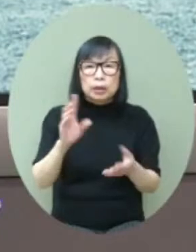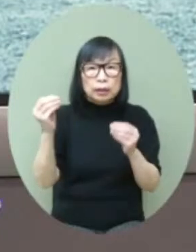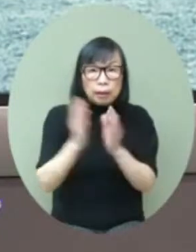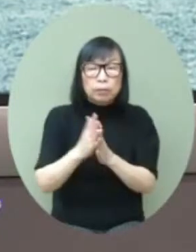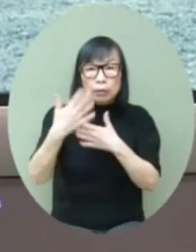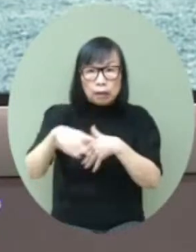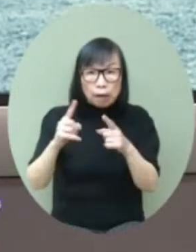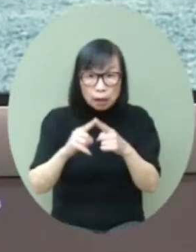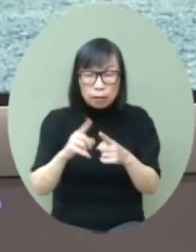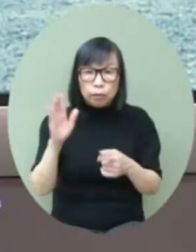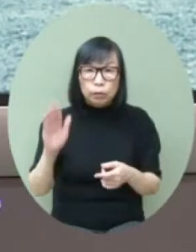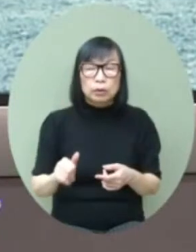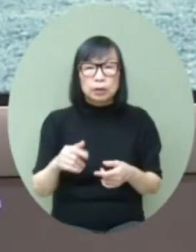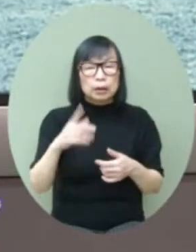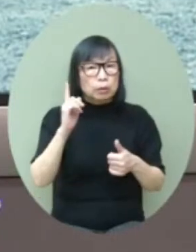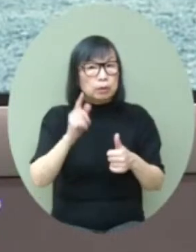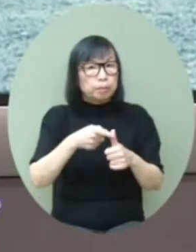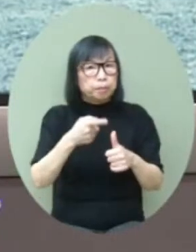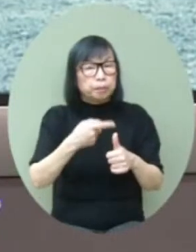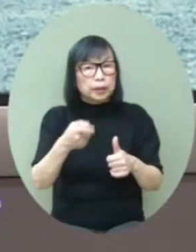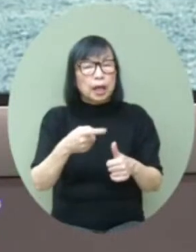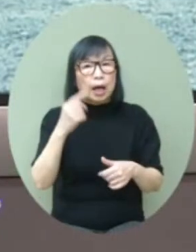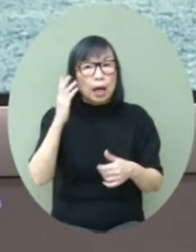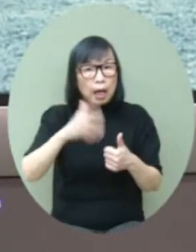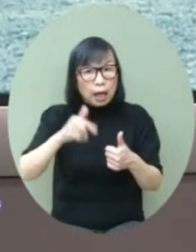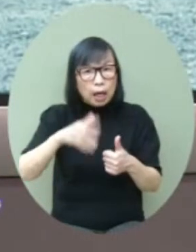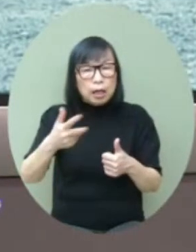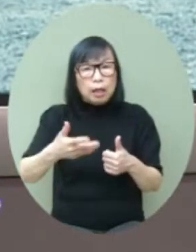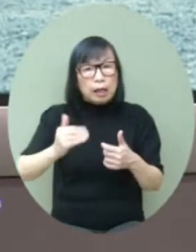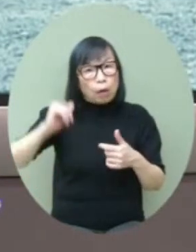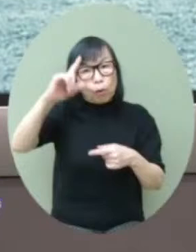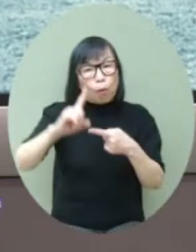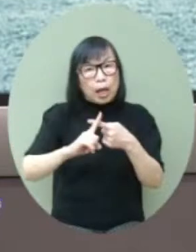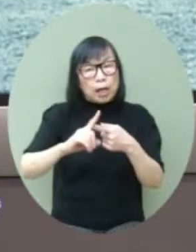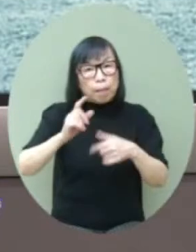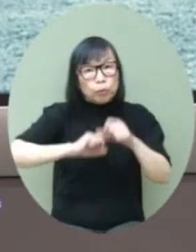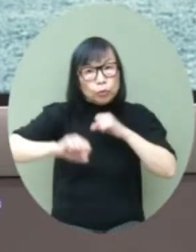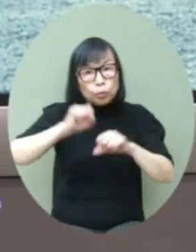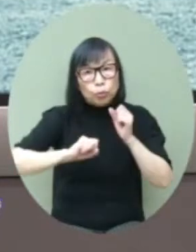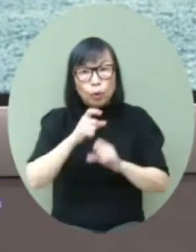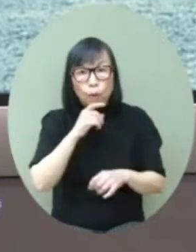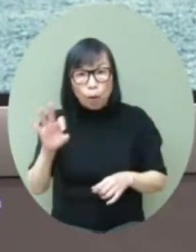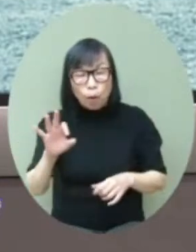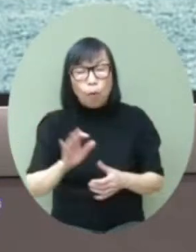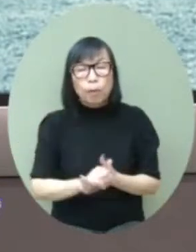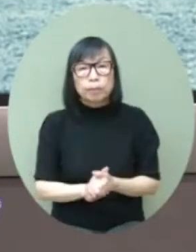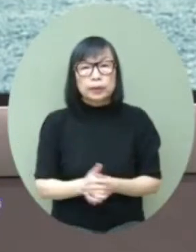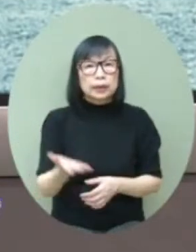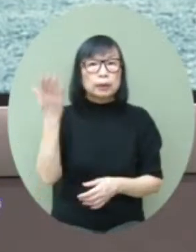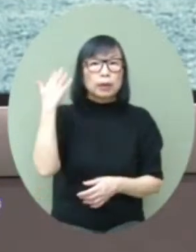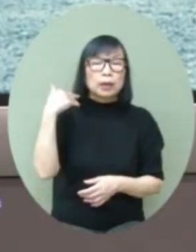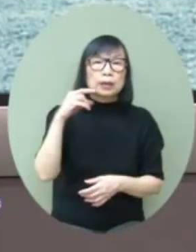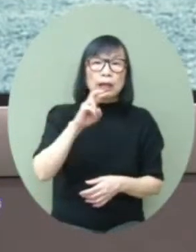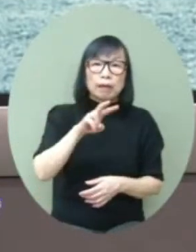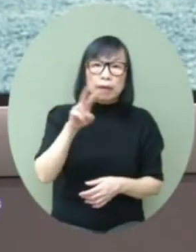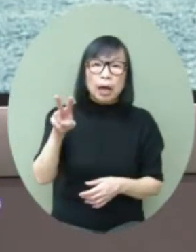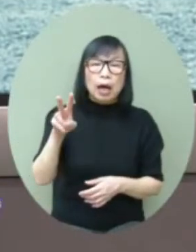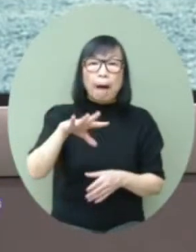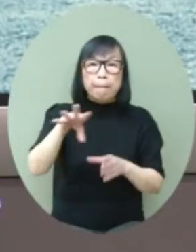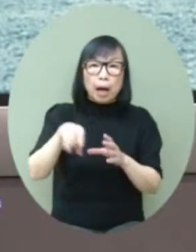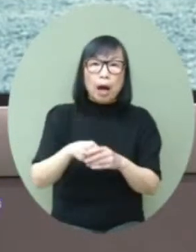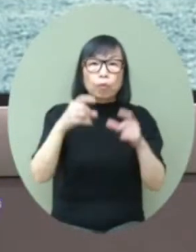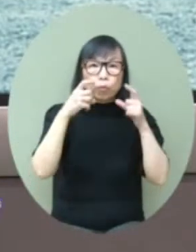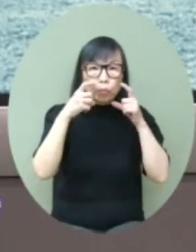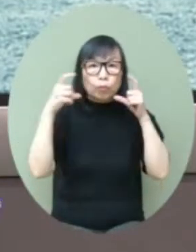they have been, tested positive. We like to find out, whether the person was engaged in high-risk activities during such